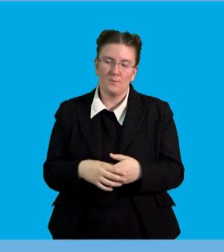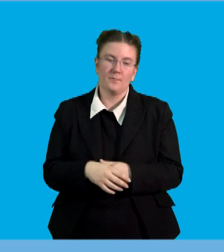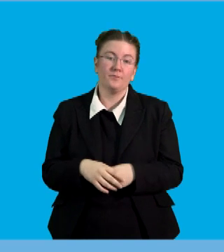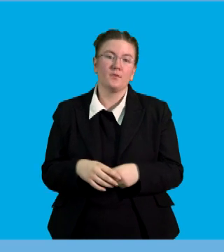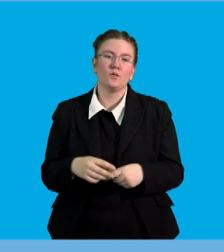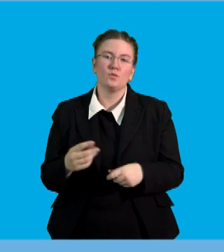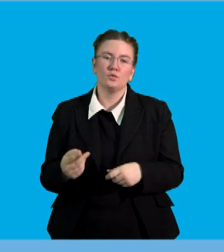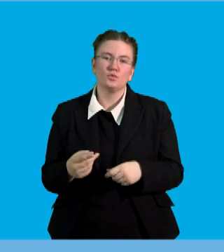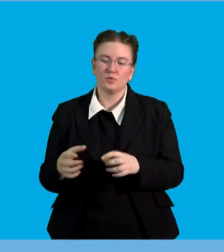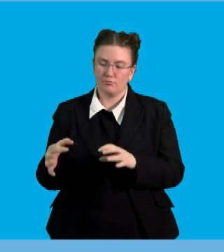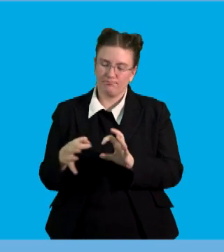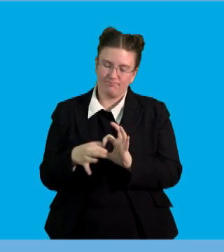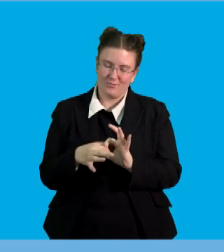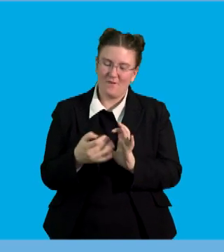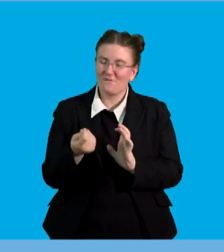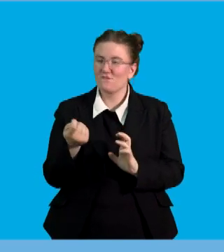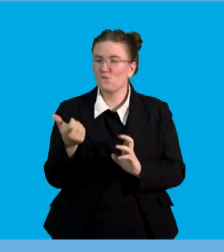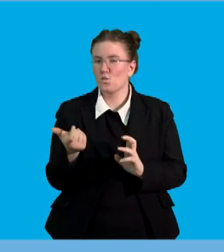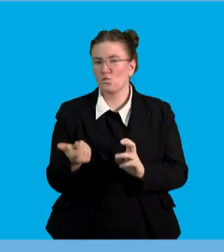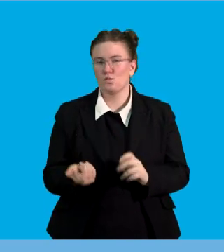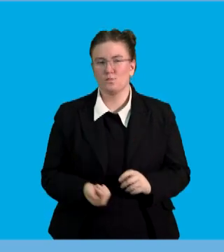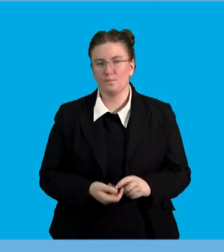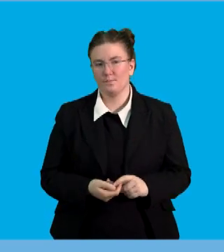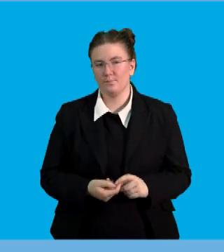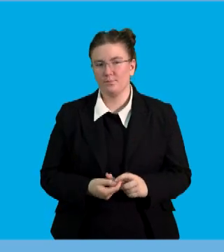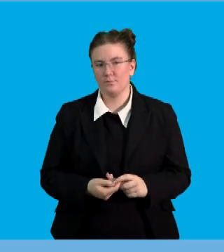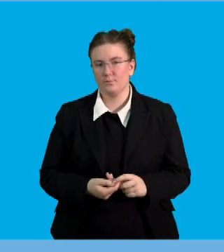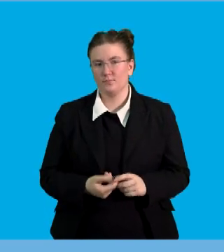are very, very, very small. They are almost